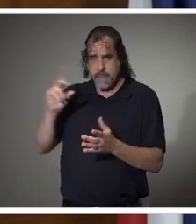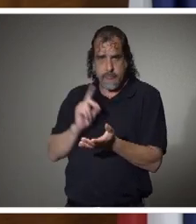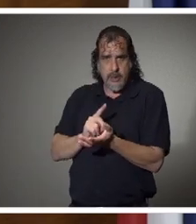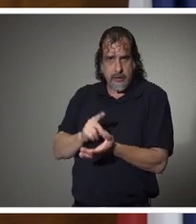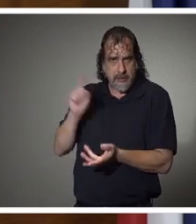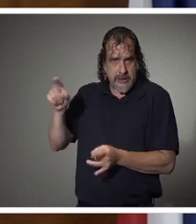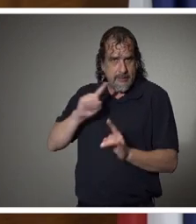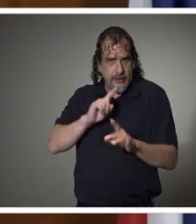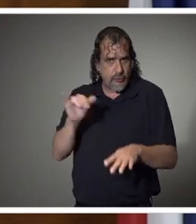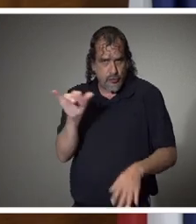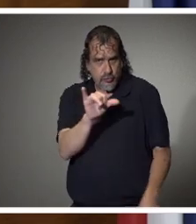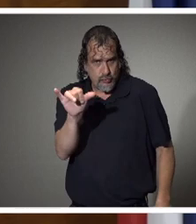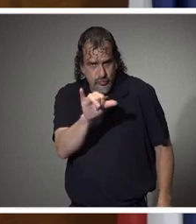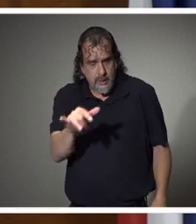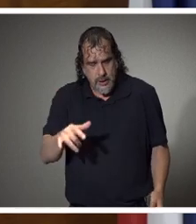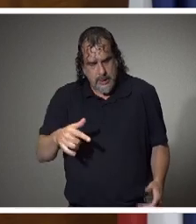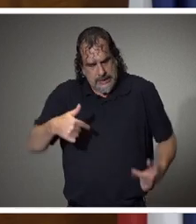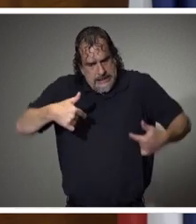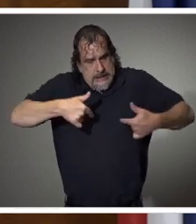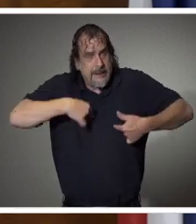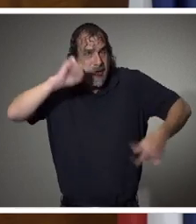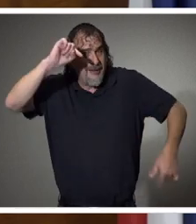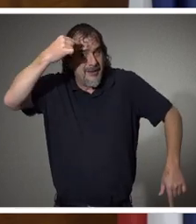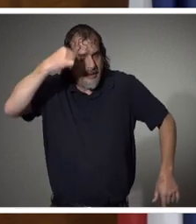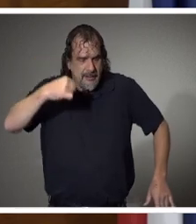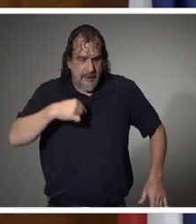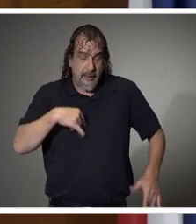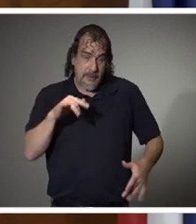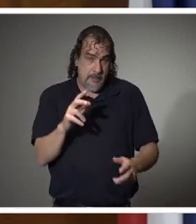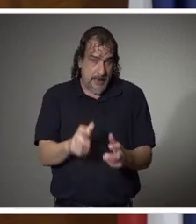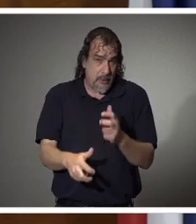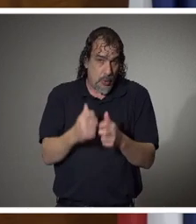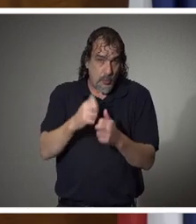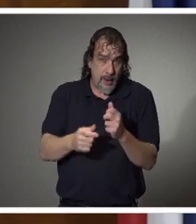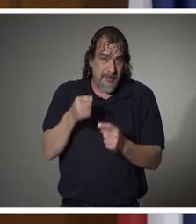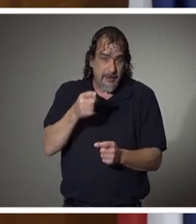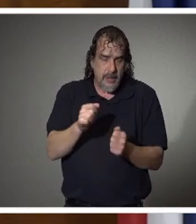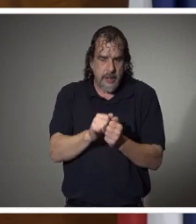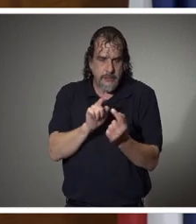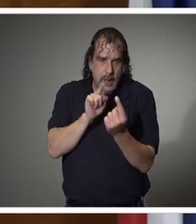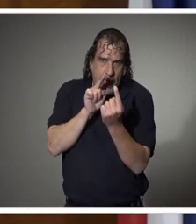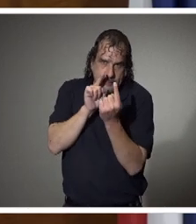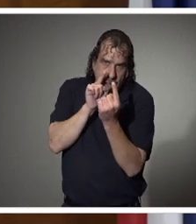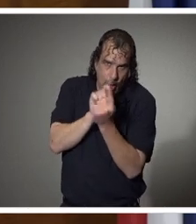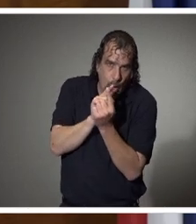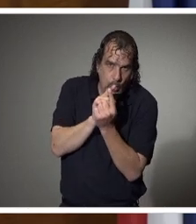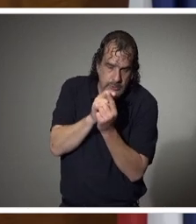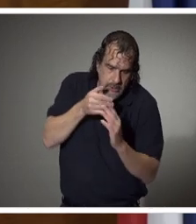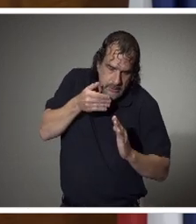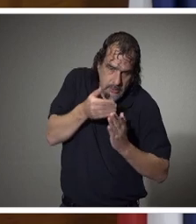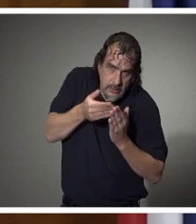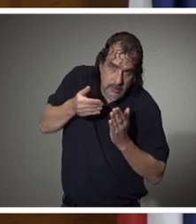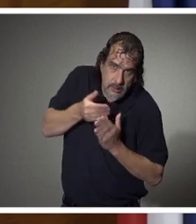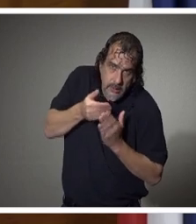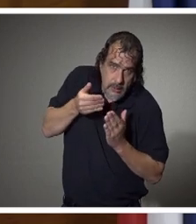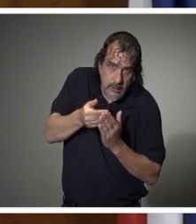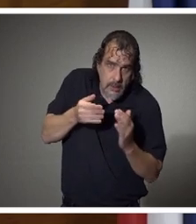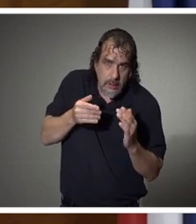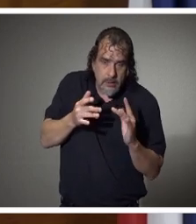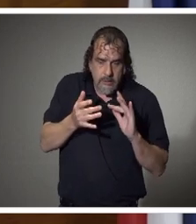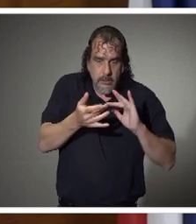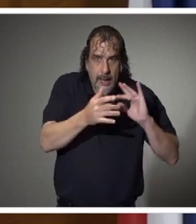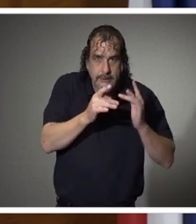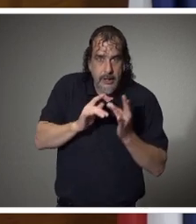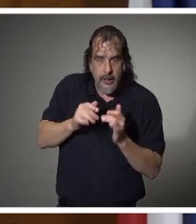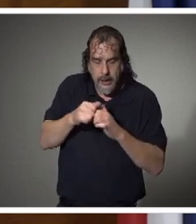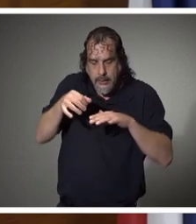his. I think the major issue there is the close interpersonal contact between those in